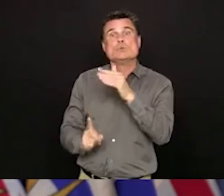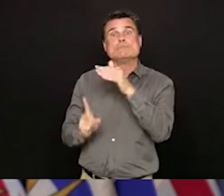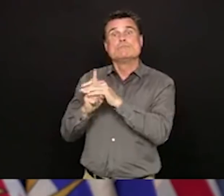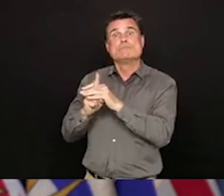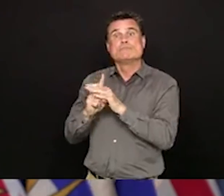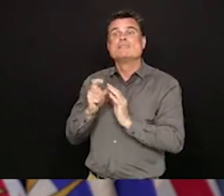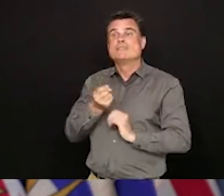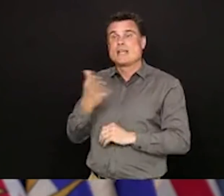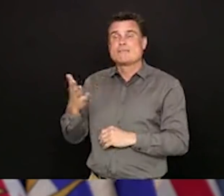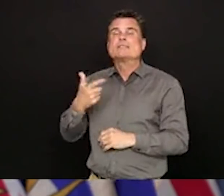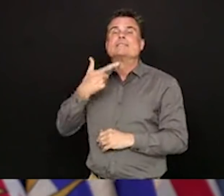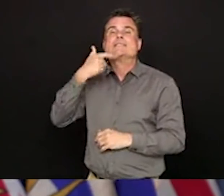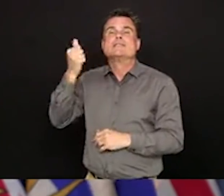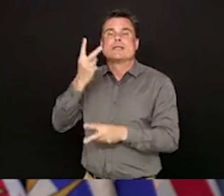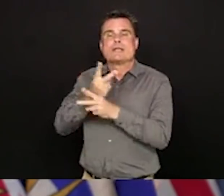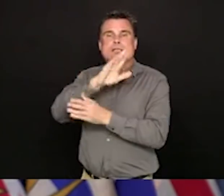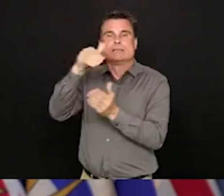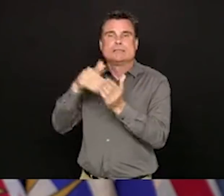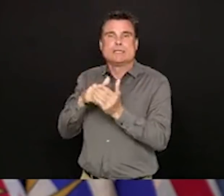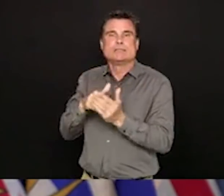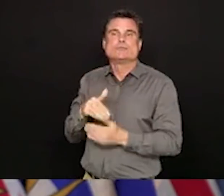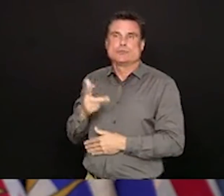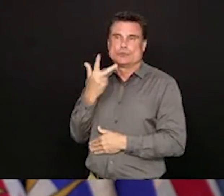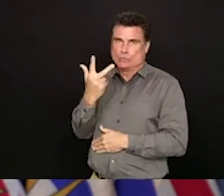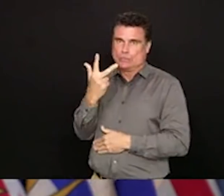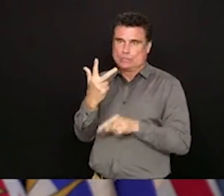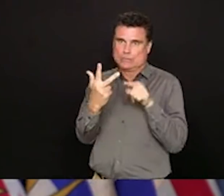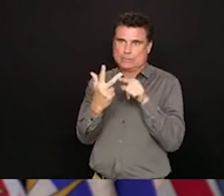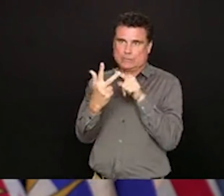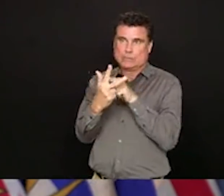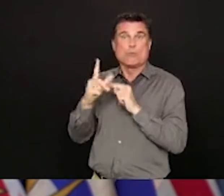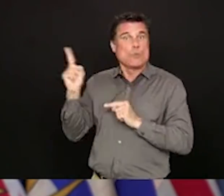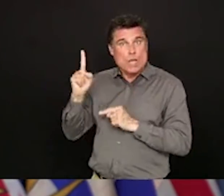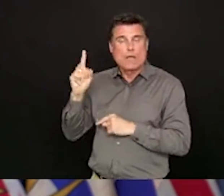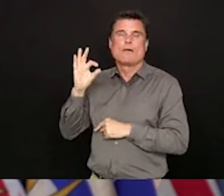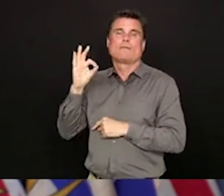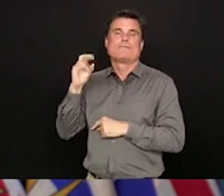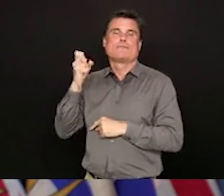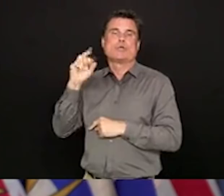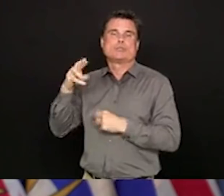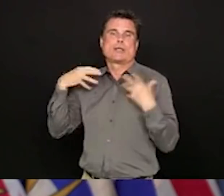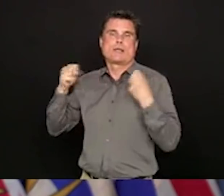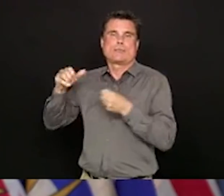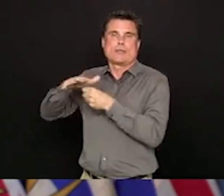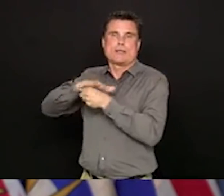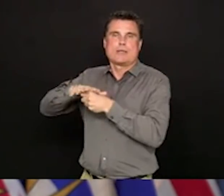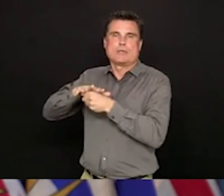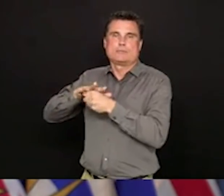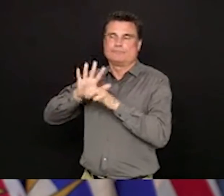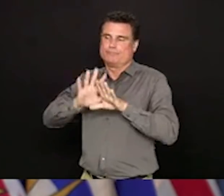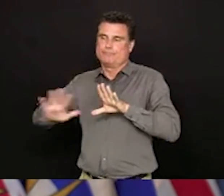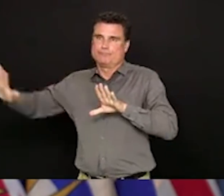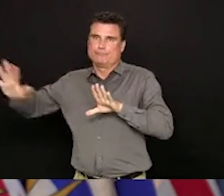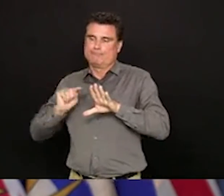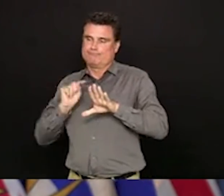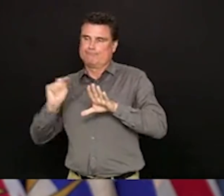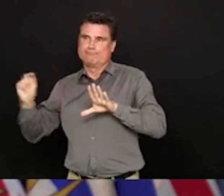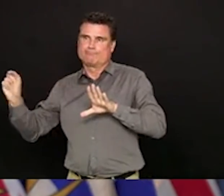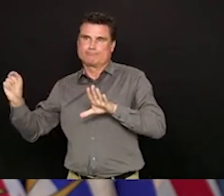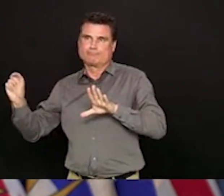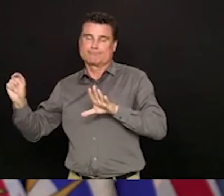today by Fraser Health, all of them in the Fraser Health area. And as we know, we have been putting a lot of attention at